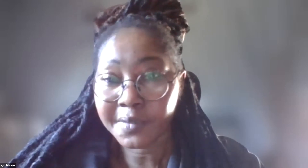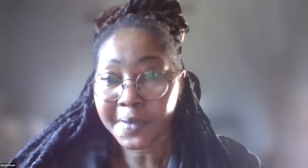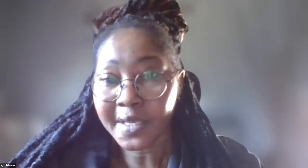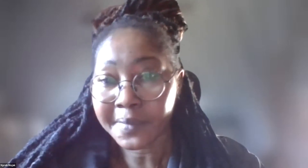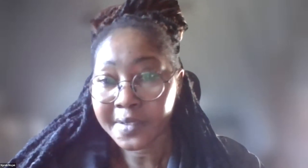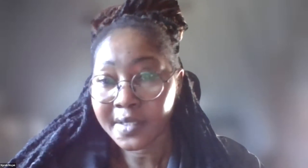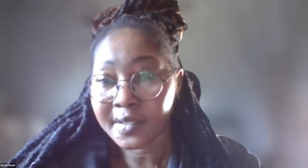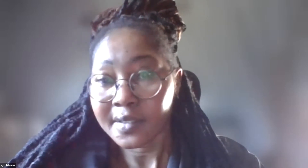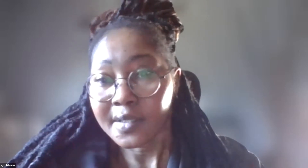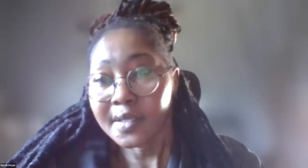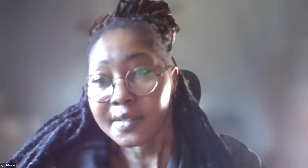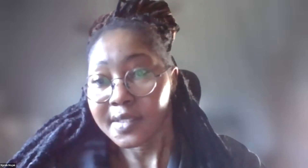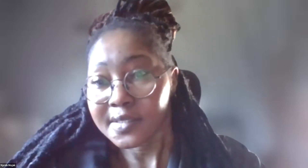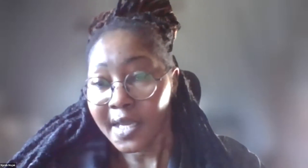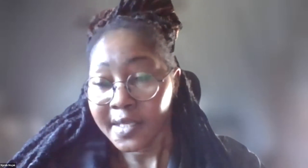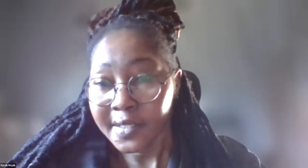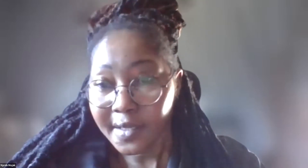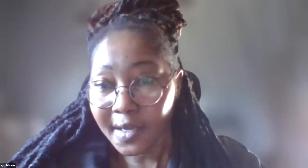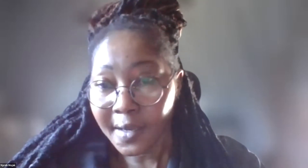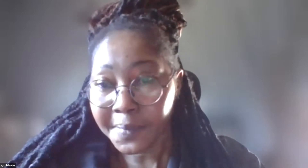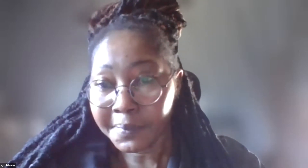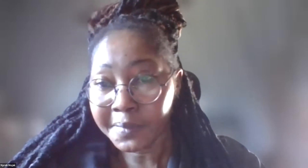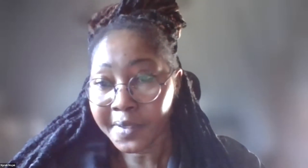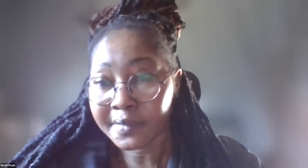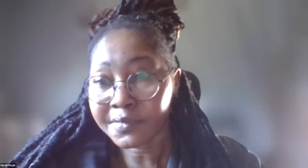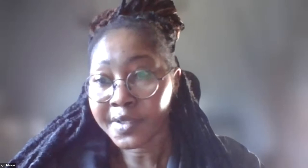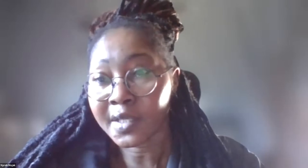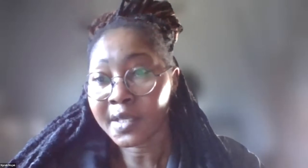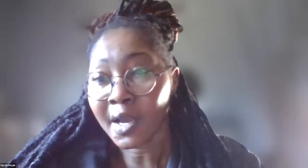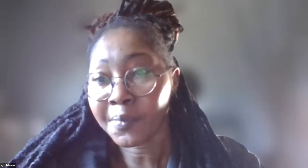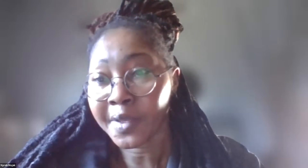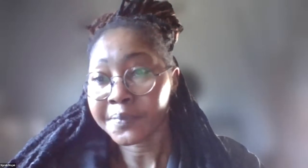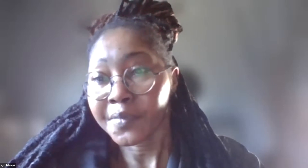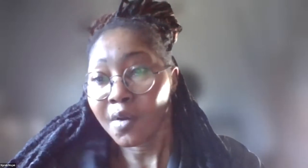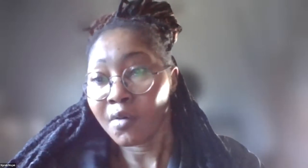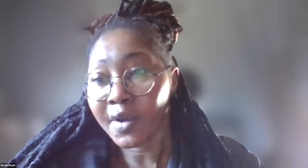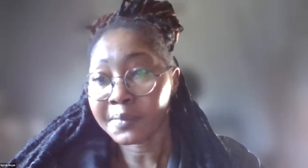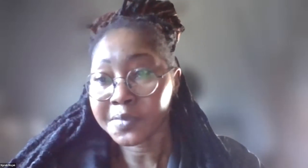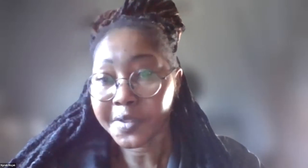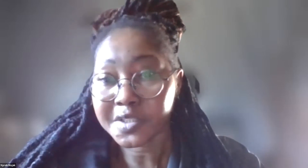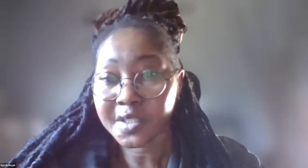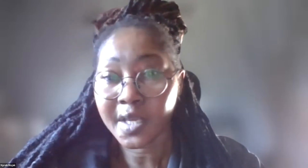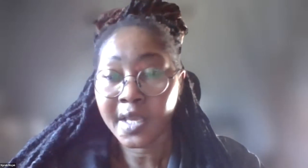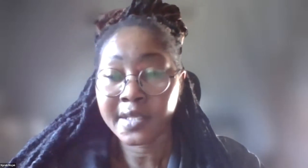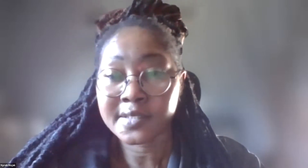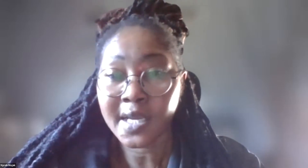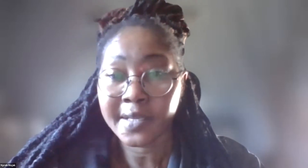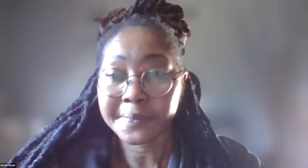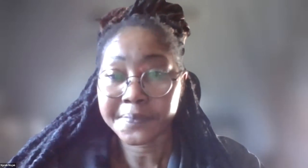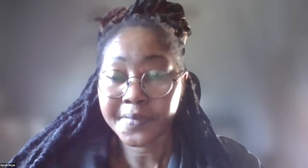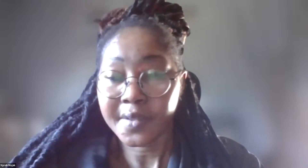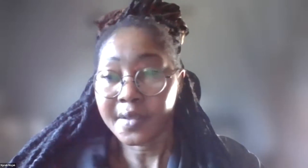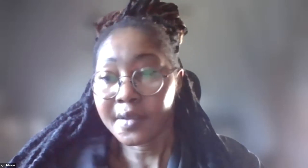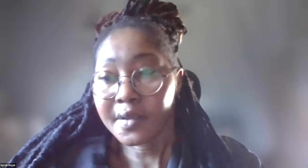Coincided with the pandemic. The study commitment really helped me overcome depression and